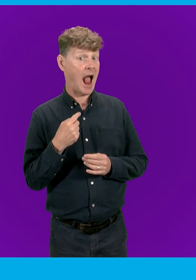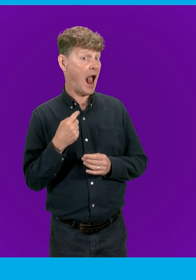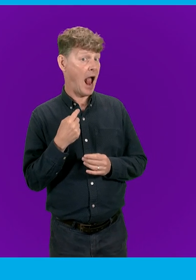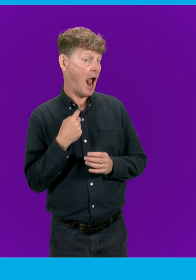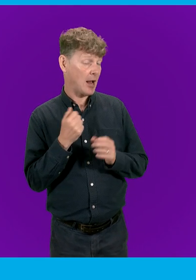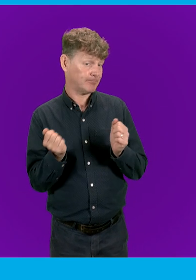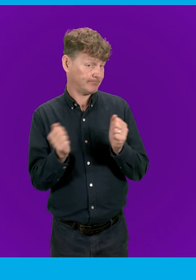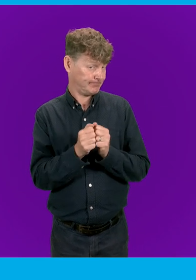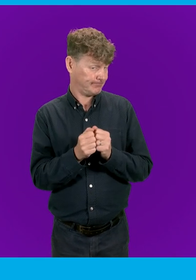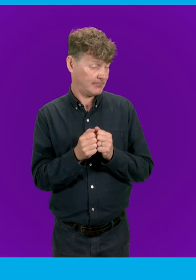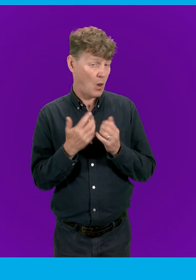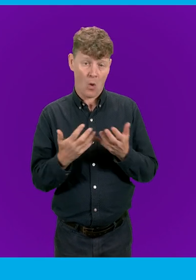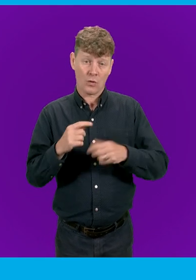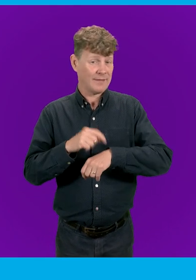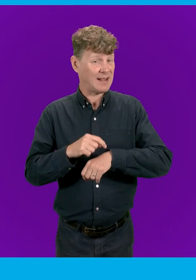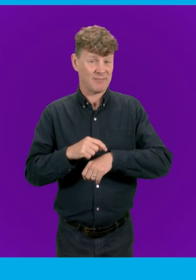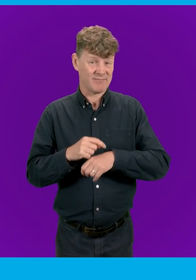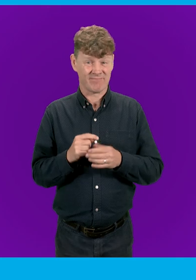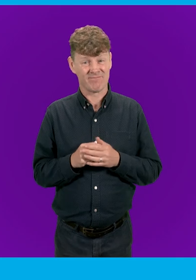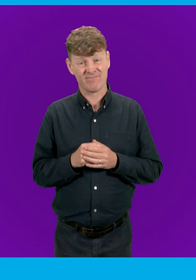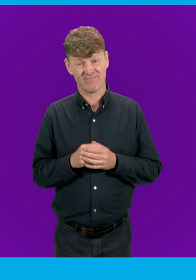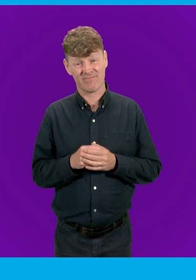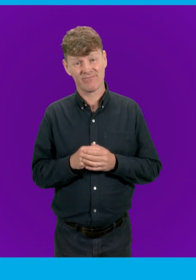that. Like, oftentimes it can just be a bit like,